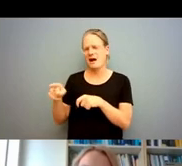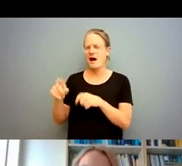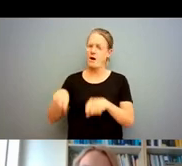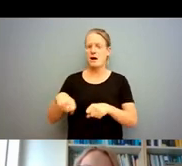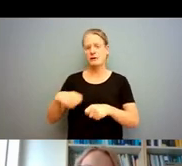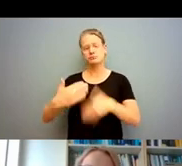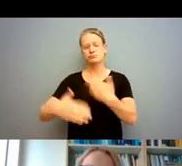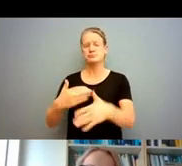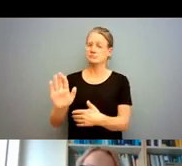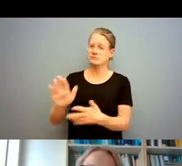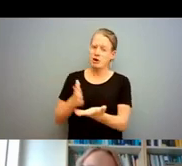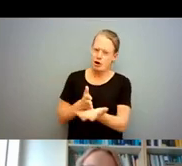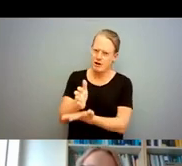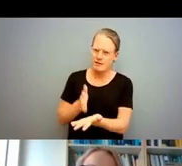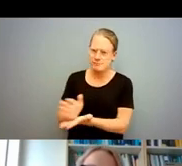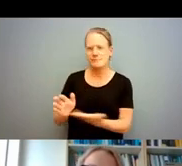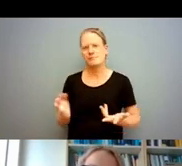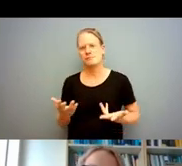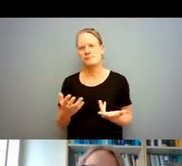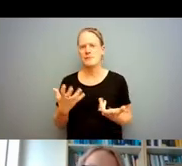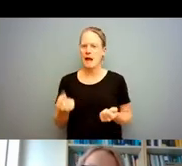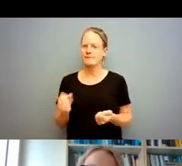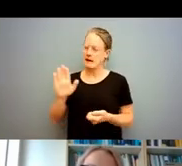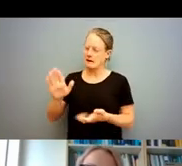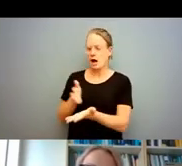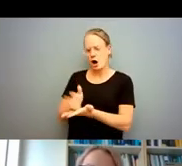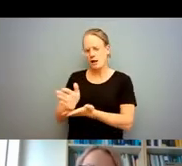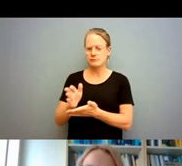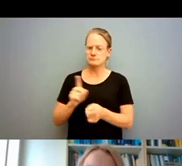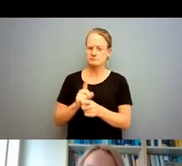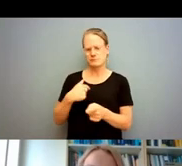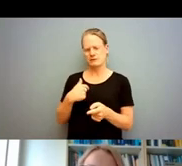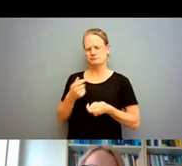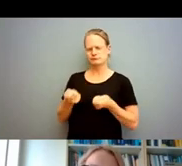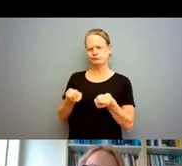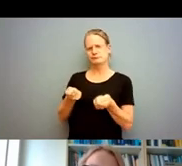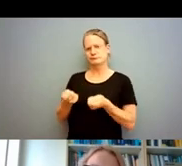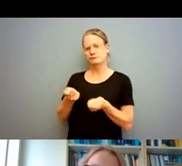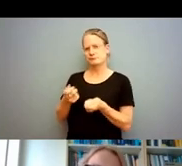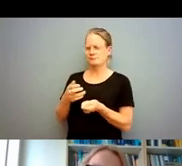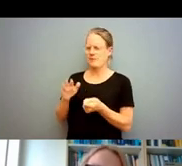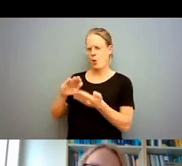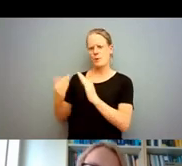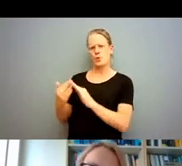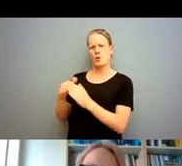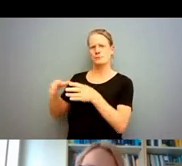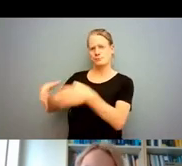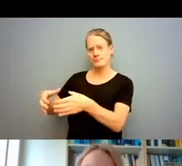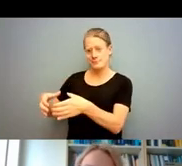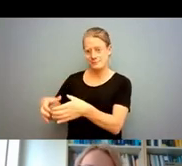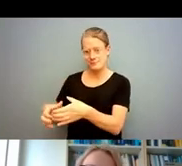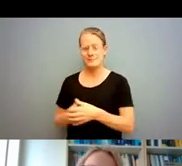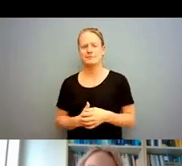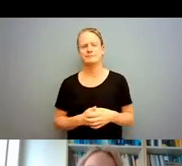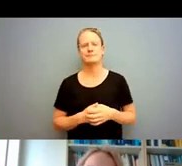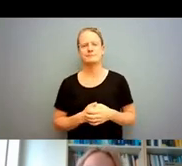in matters relating to their internal and local affairs, as well as ways and means for financing these autonomous functions.